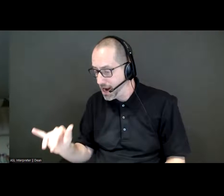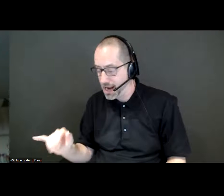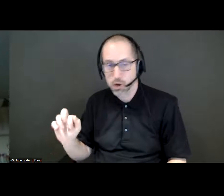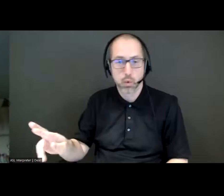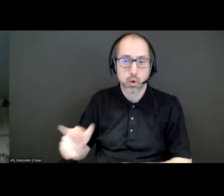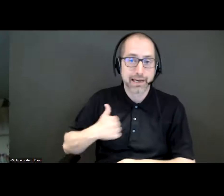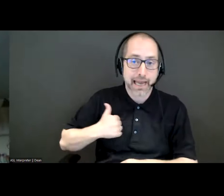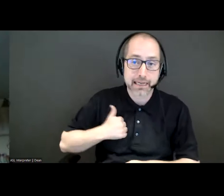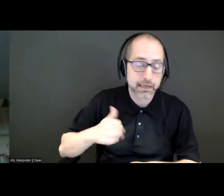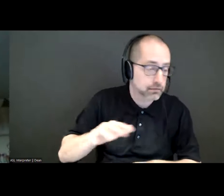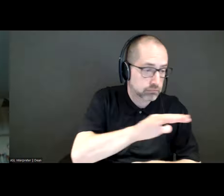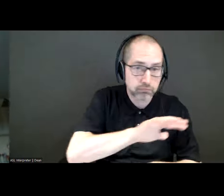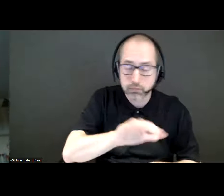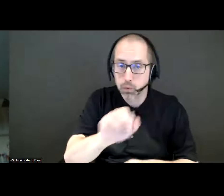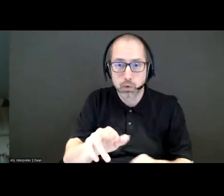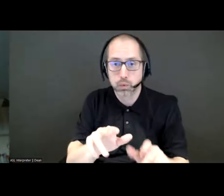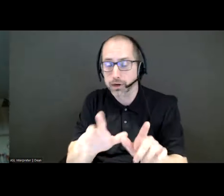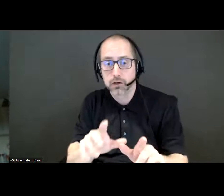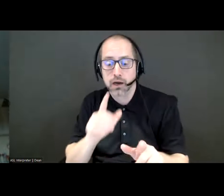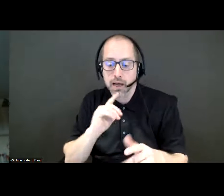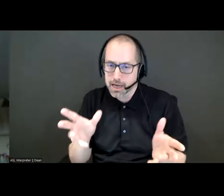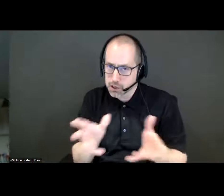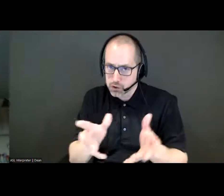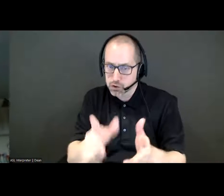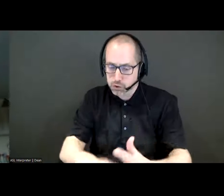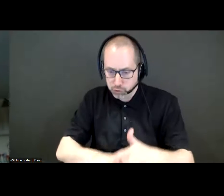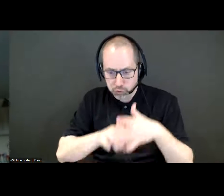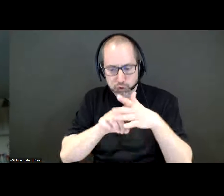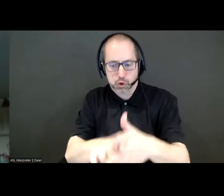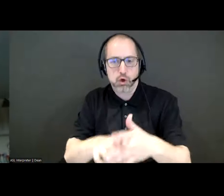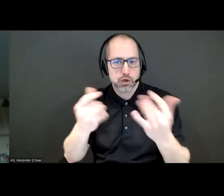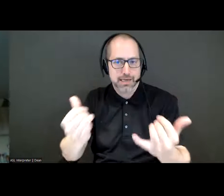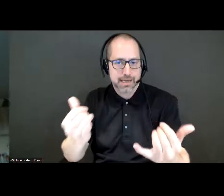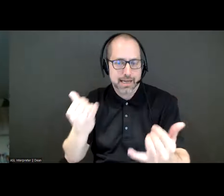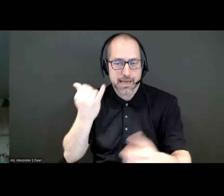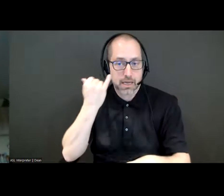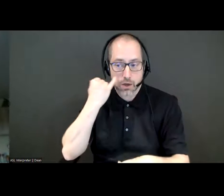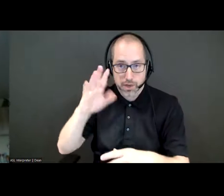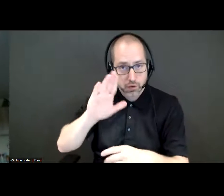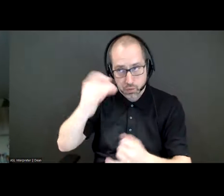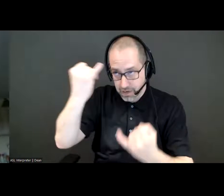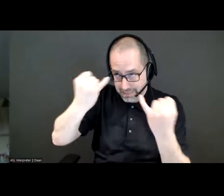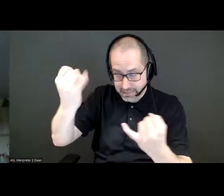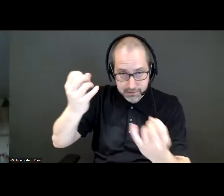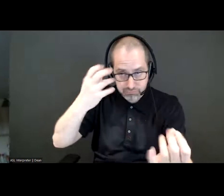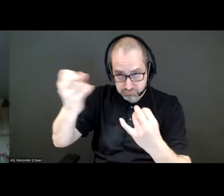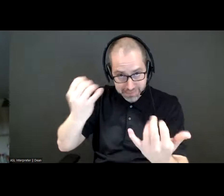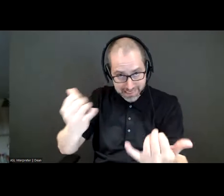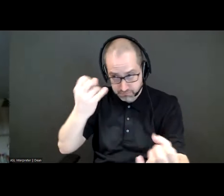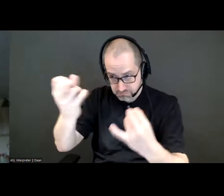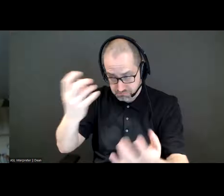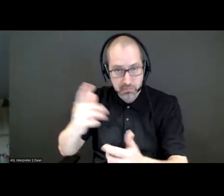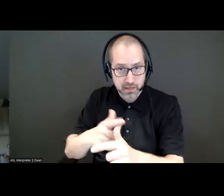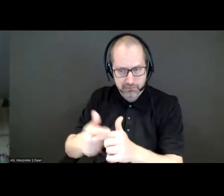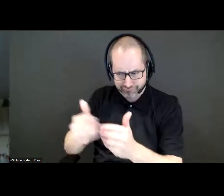I just encourage you that it starts today with whatever you choose to do with the ideas you've heard. Thank you,